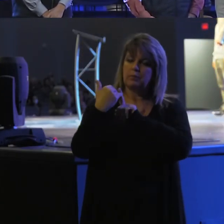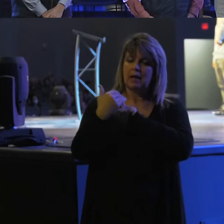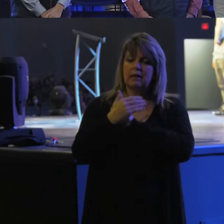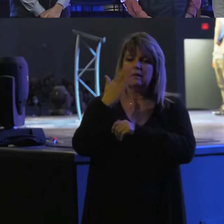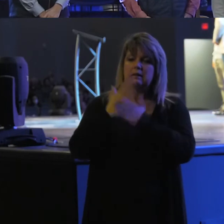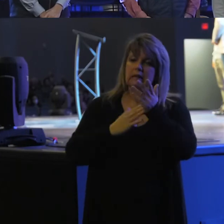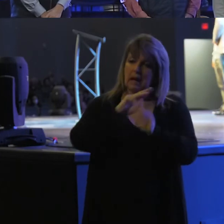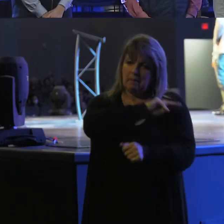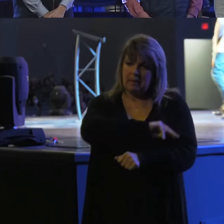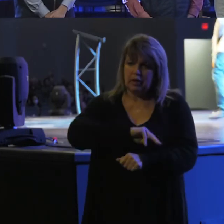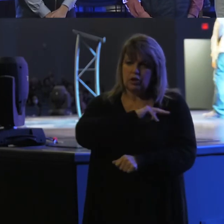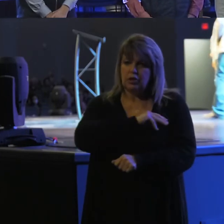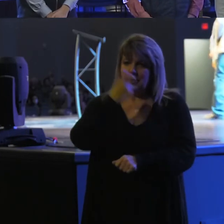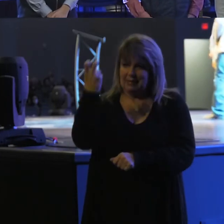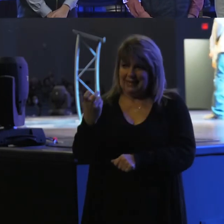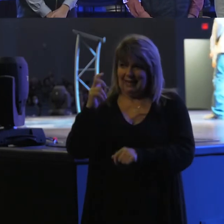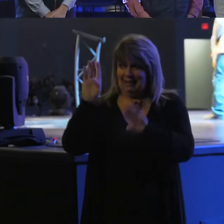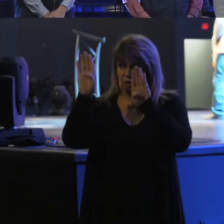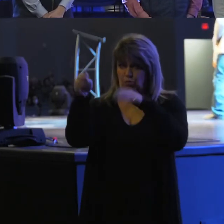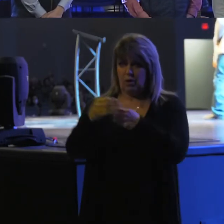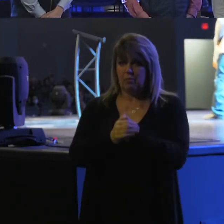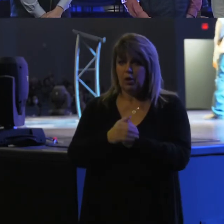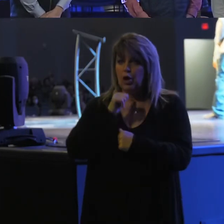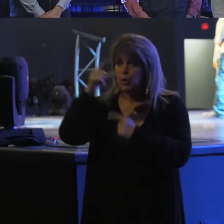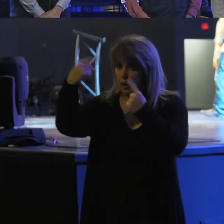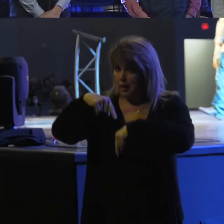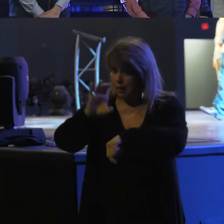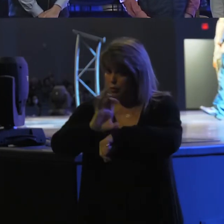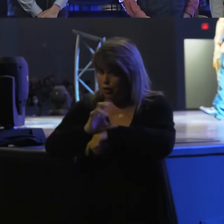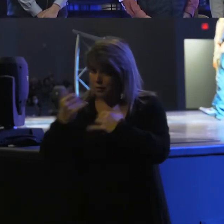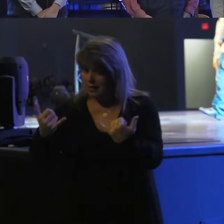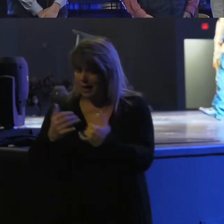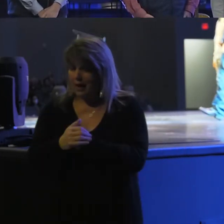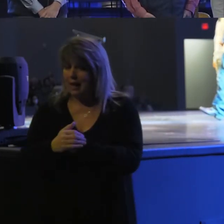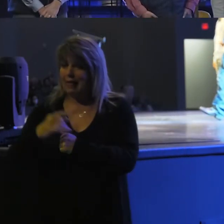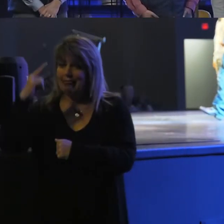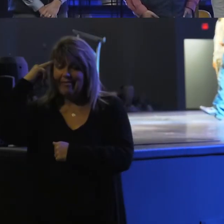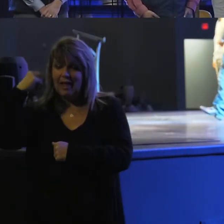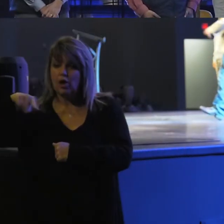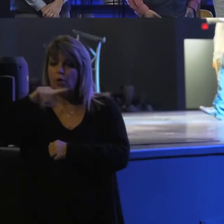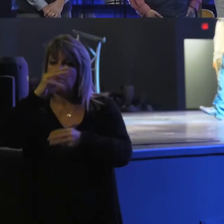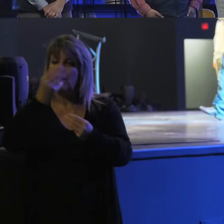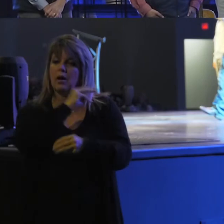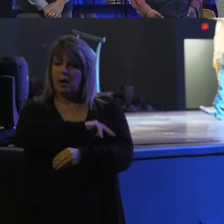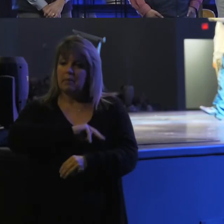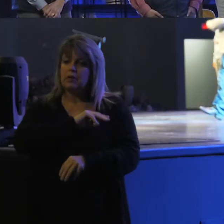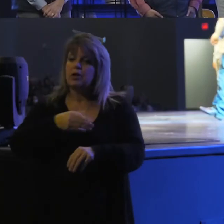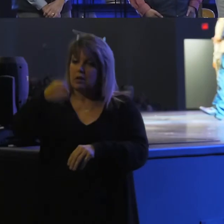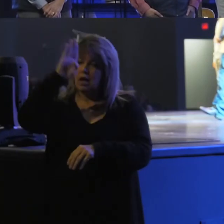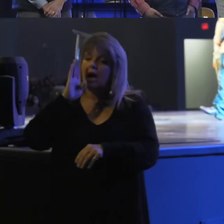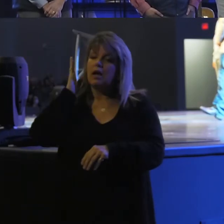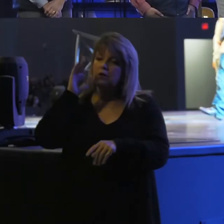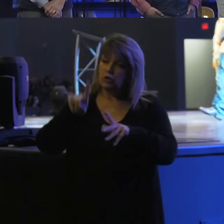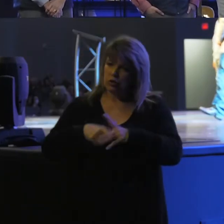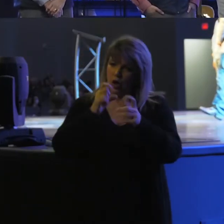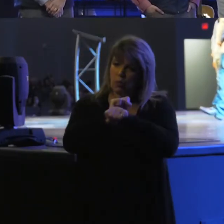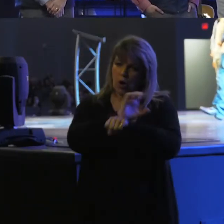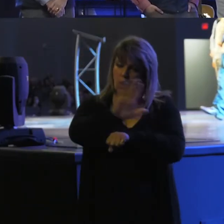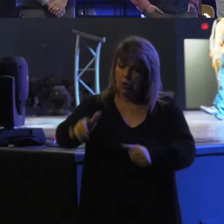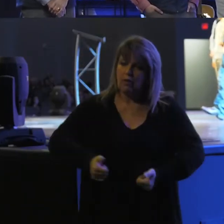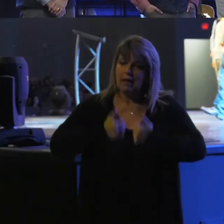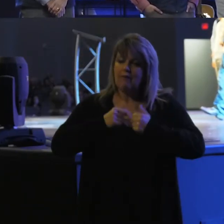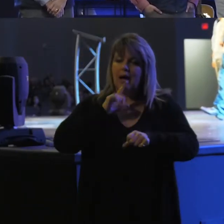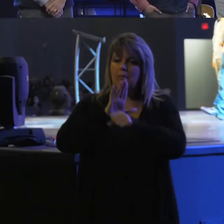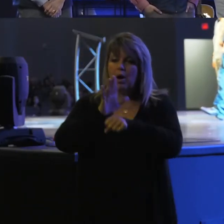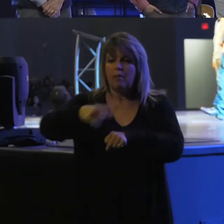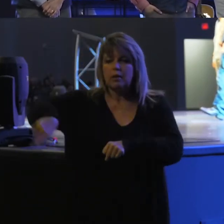are some missionaries sitting in this room. You didn't come to church today believing you were a missionary, but God's begun a work in your life. And I